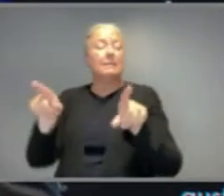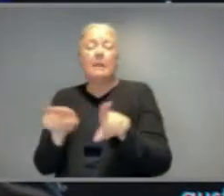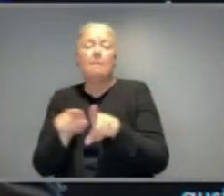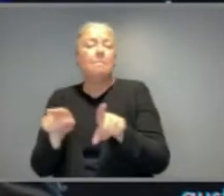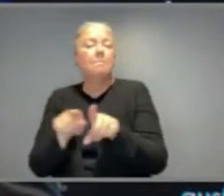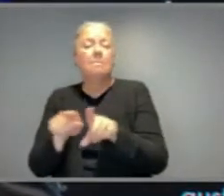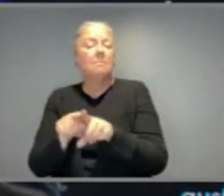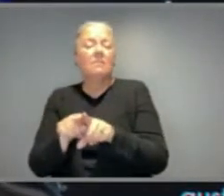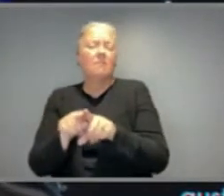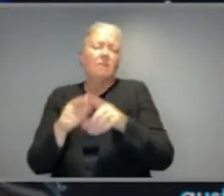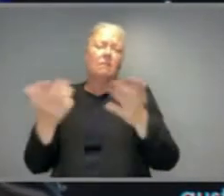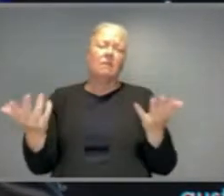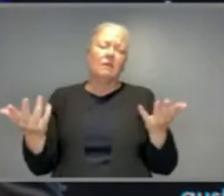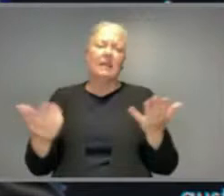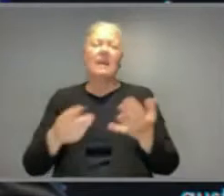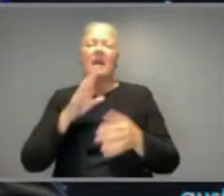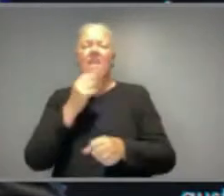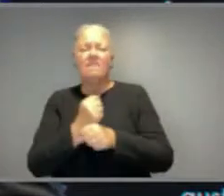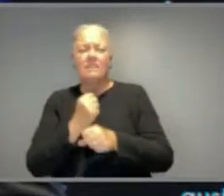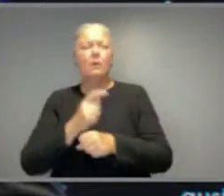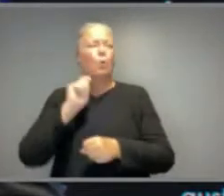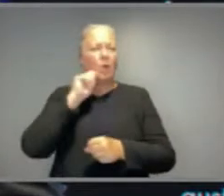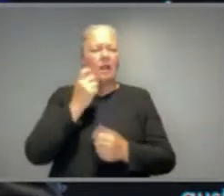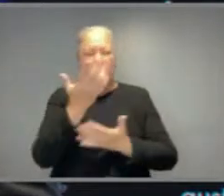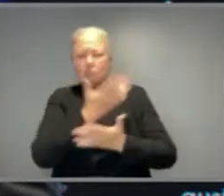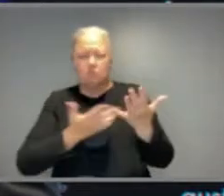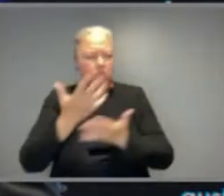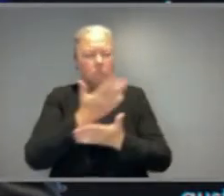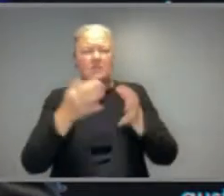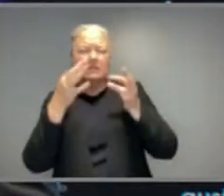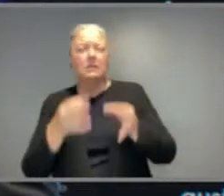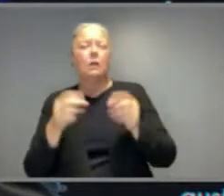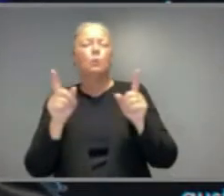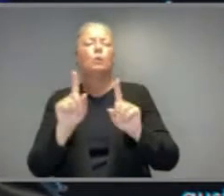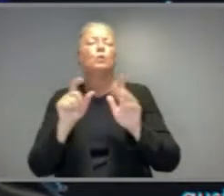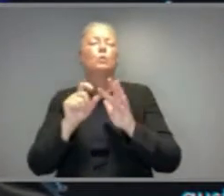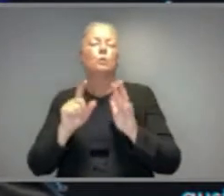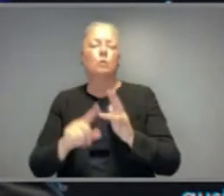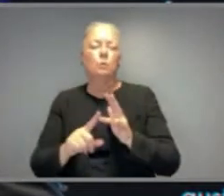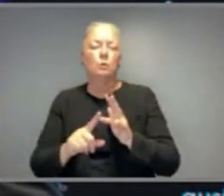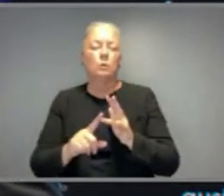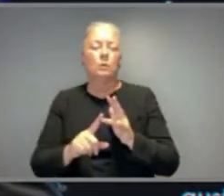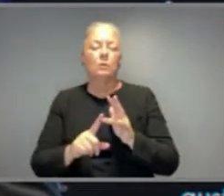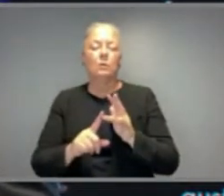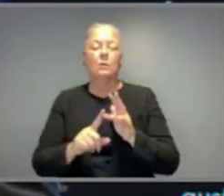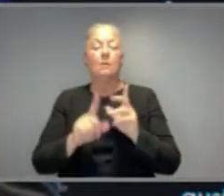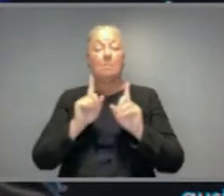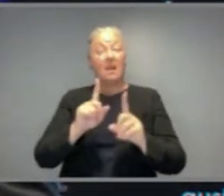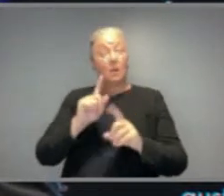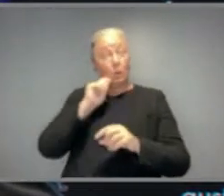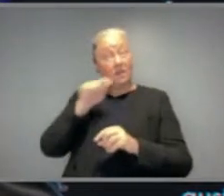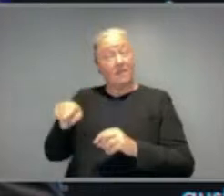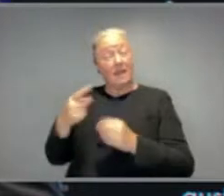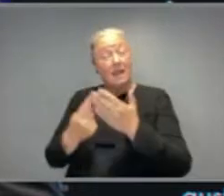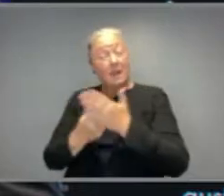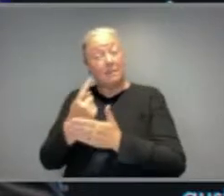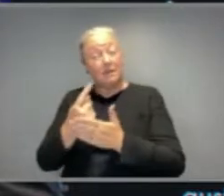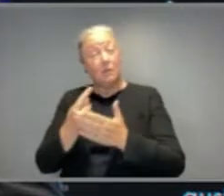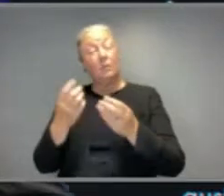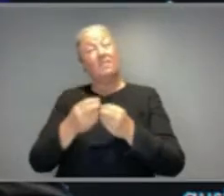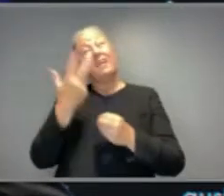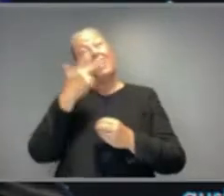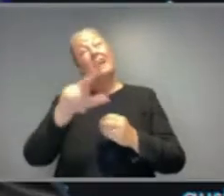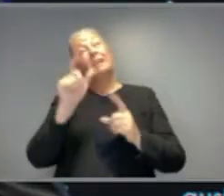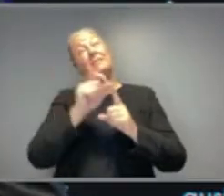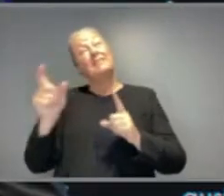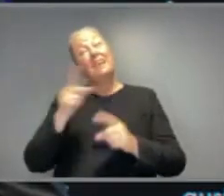then obviously governments would take steps. But the likelihood of that occurring under an 80% vaccination rate,